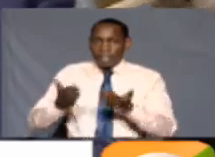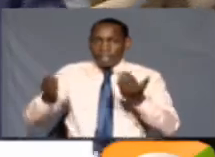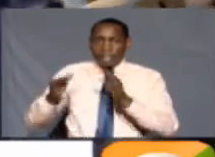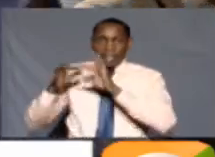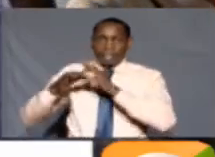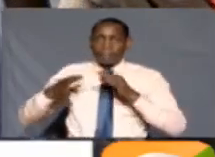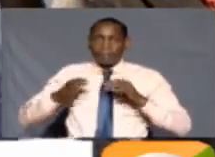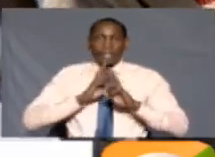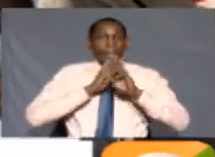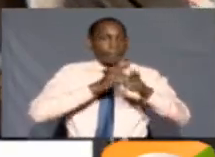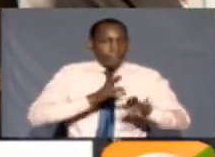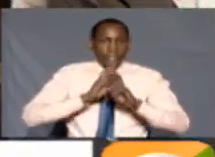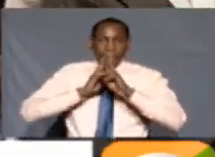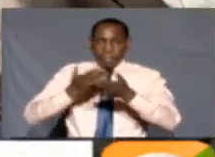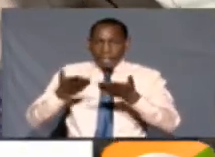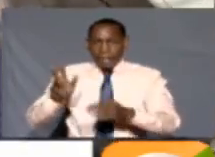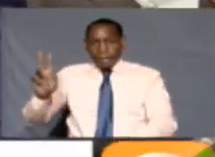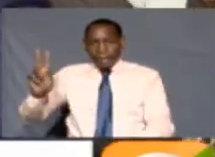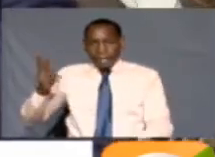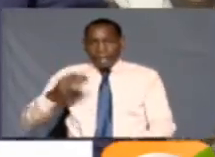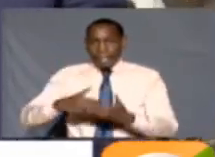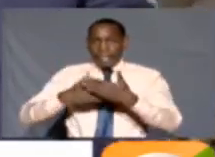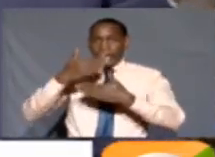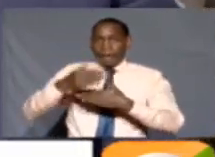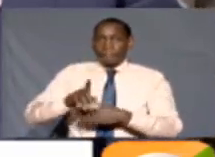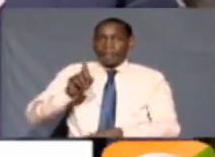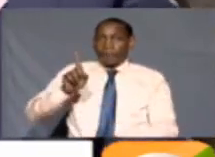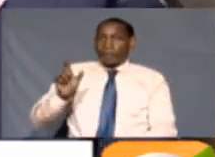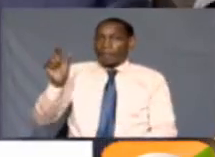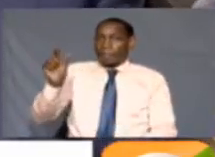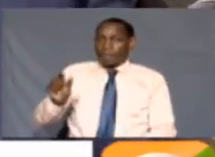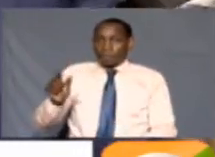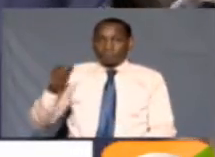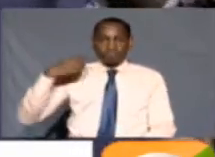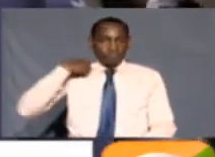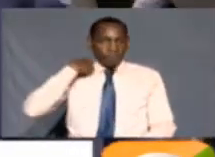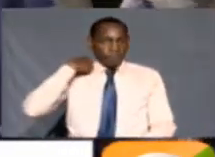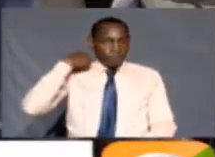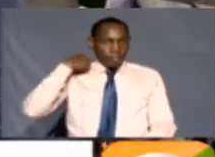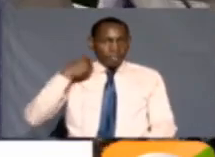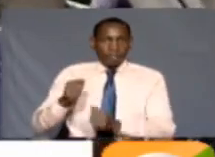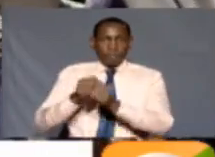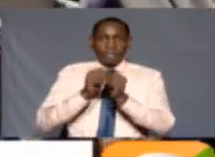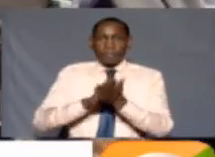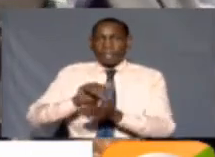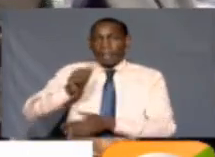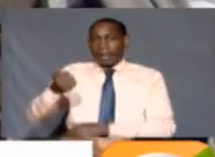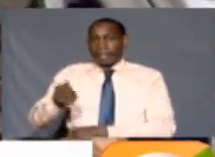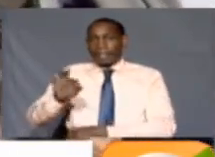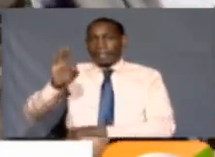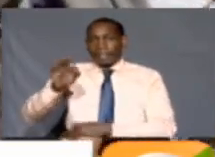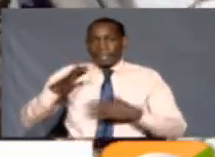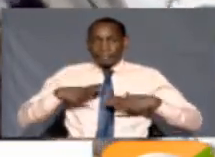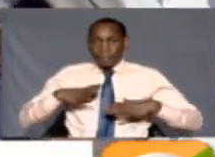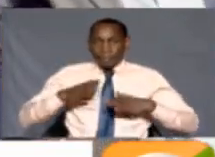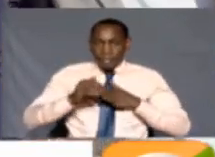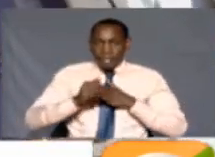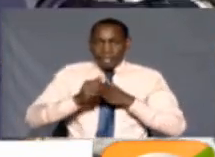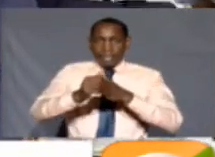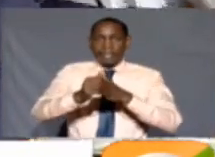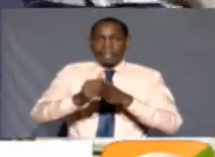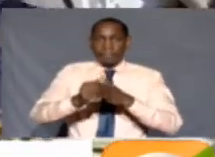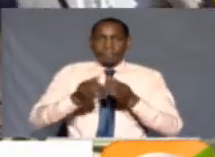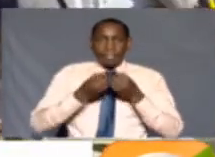of whistleblowing in Kenya? This is after one man stood up in the company of three others and blew the lid of